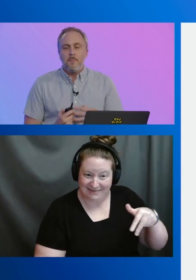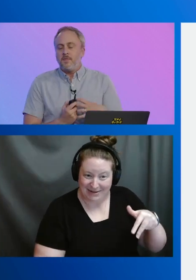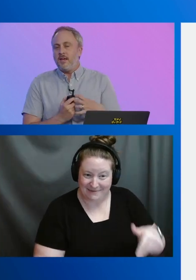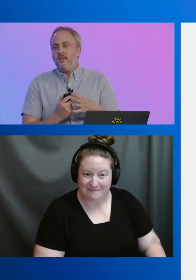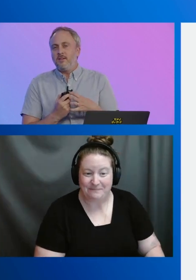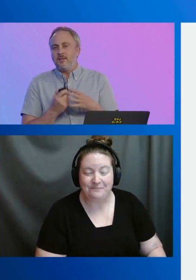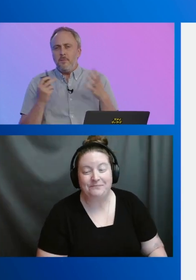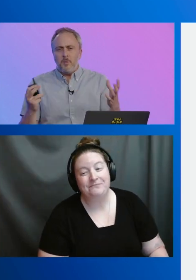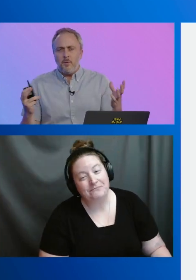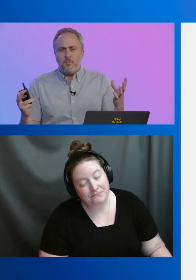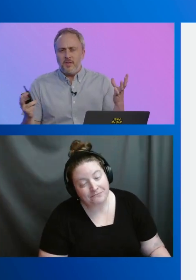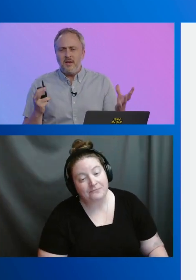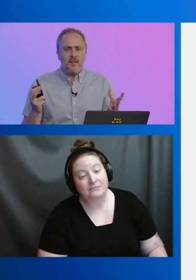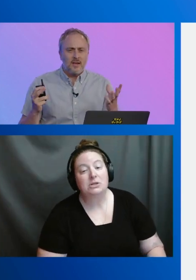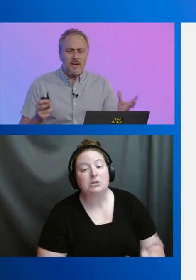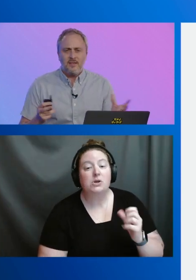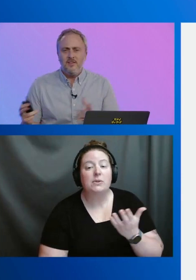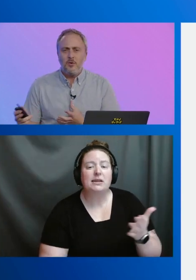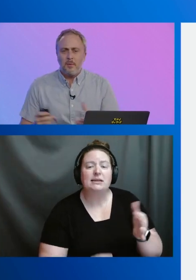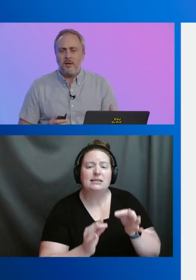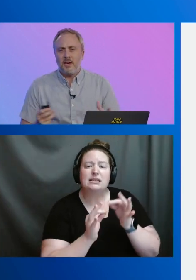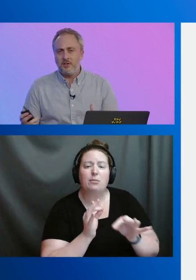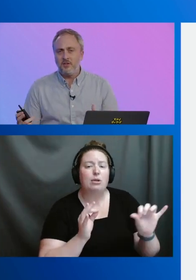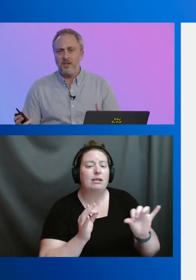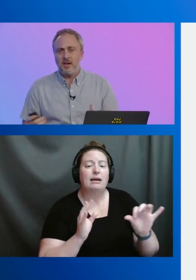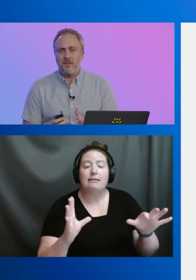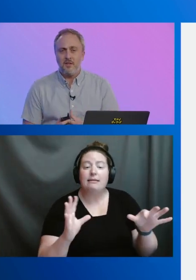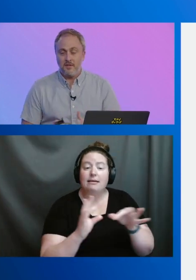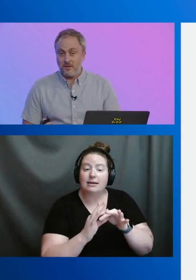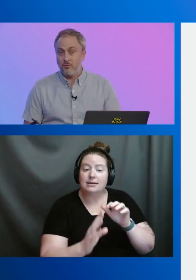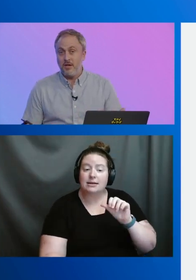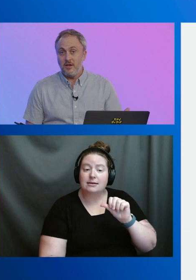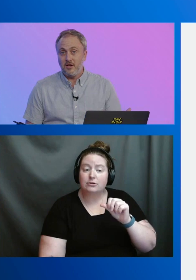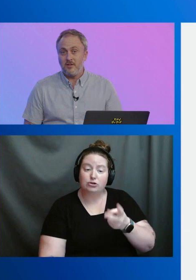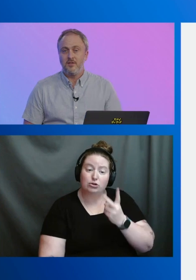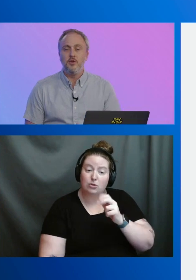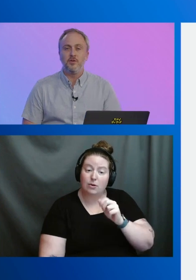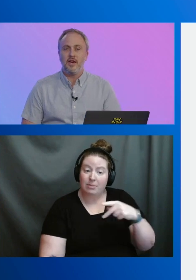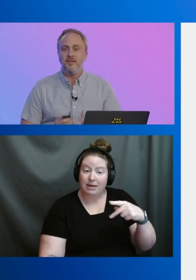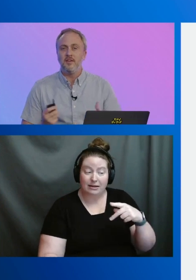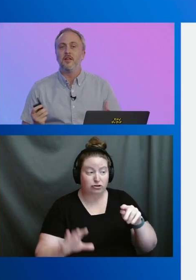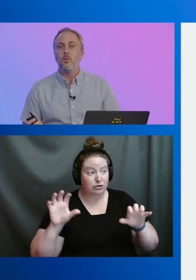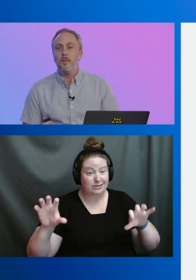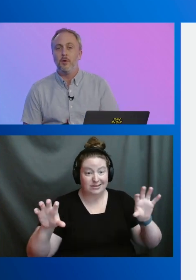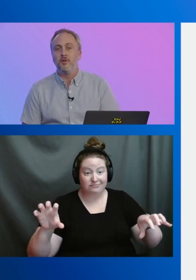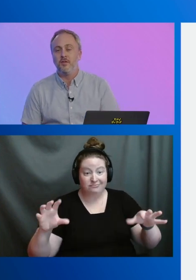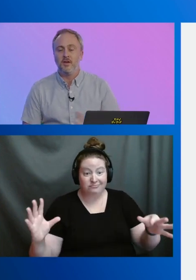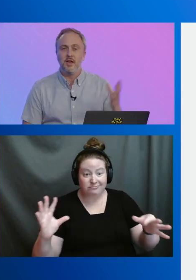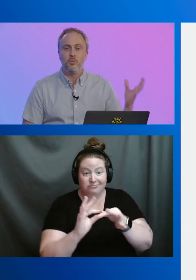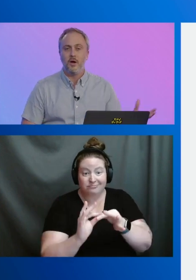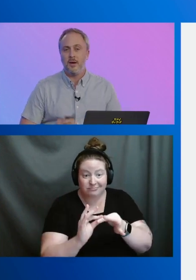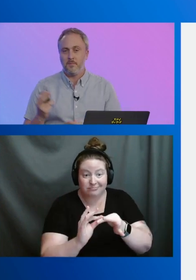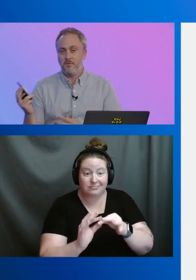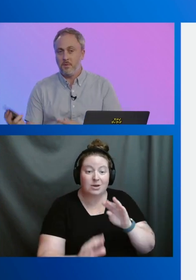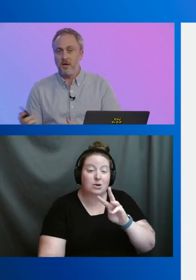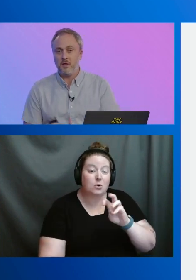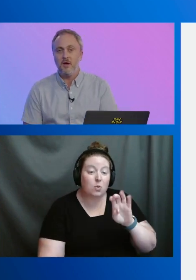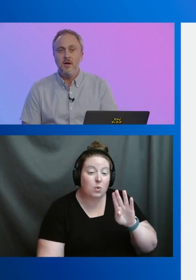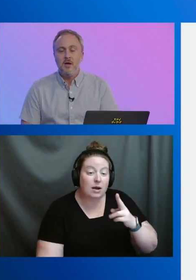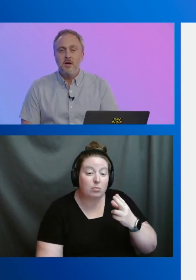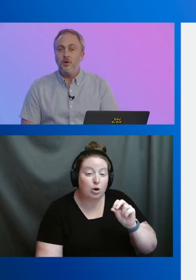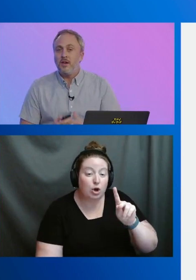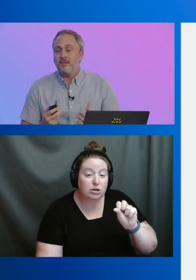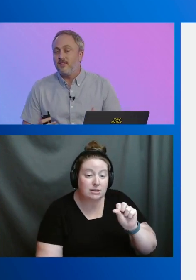So simple things like connecting two applications together. I think that's a really nice use case. Things like webhooks that connect one app to